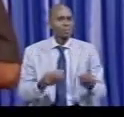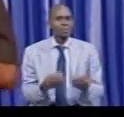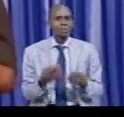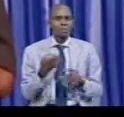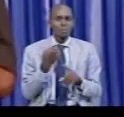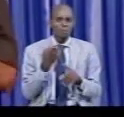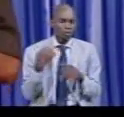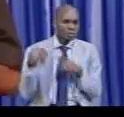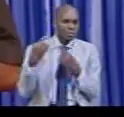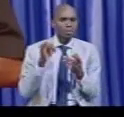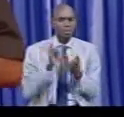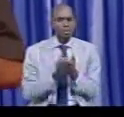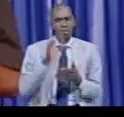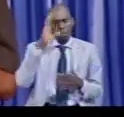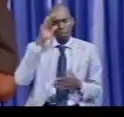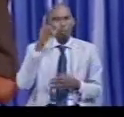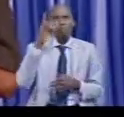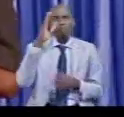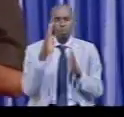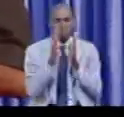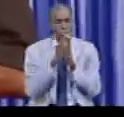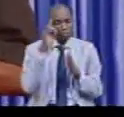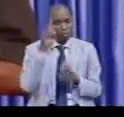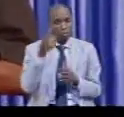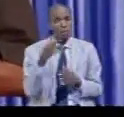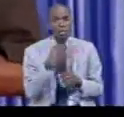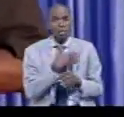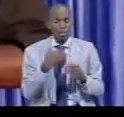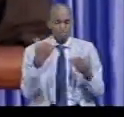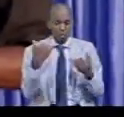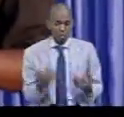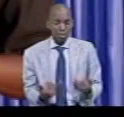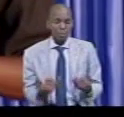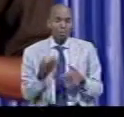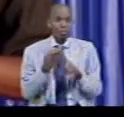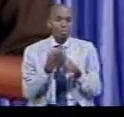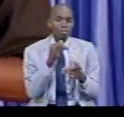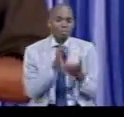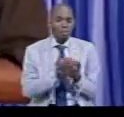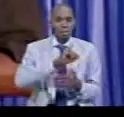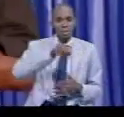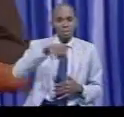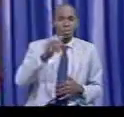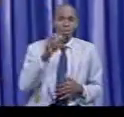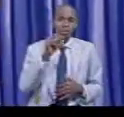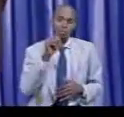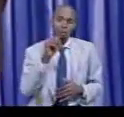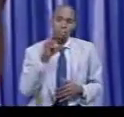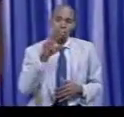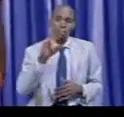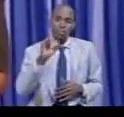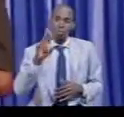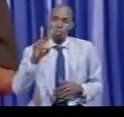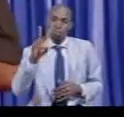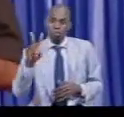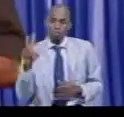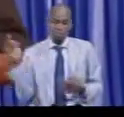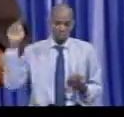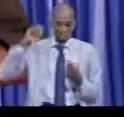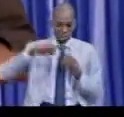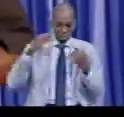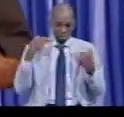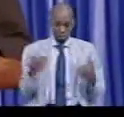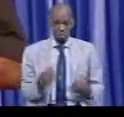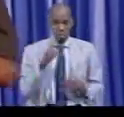2022 up to today, that's 1 year, 4 months, I'm able to drive without the lens. I'm able to read my